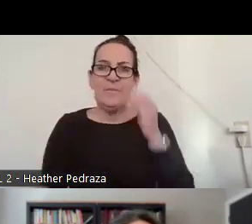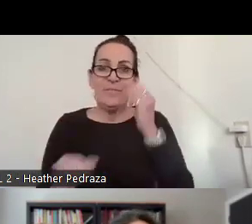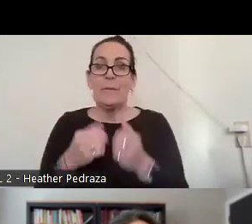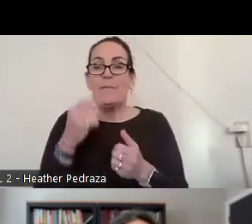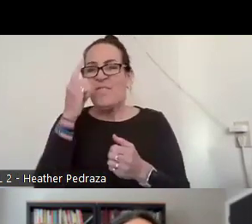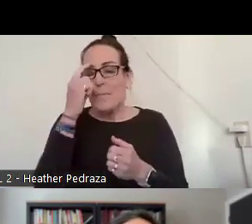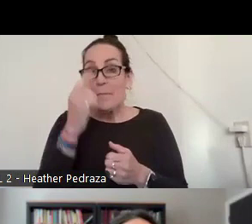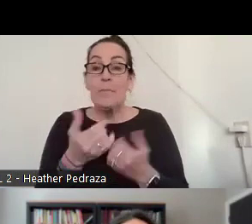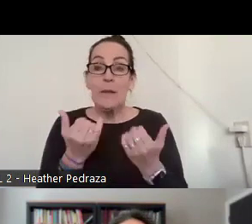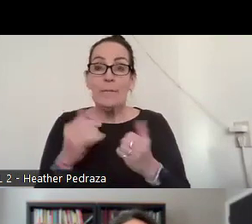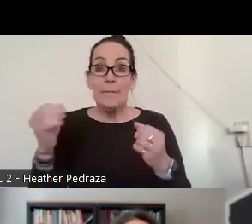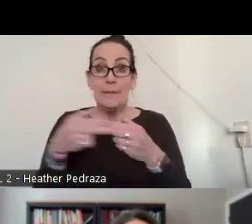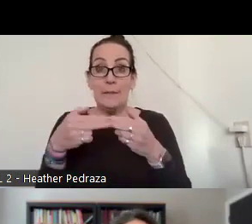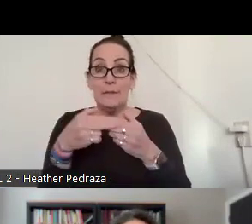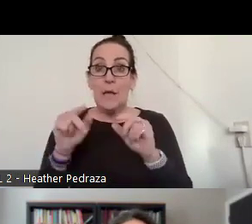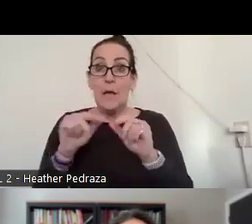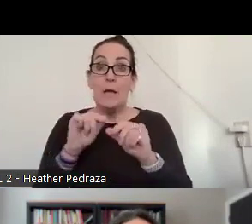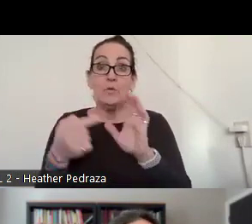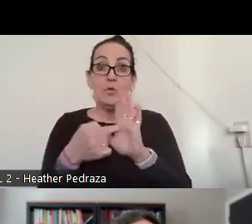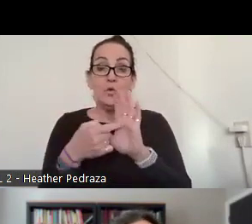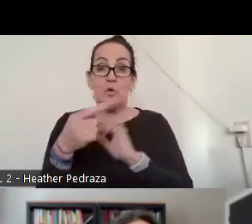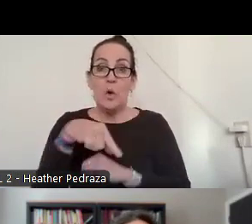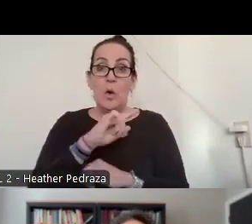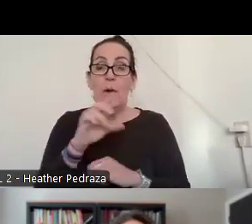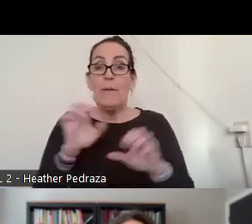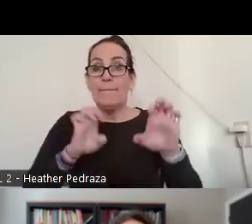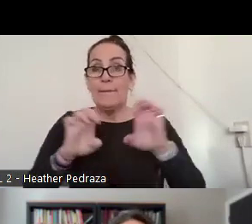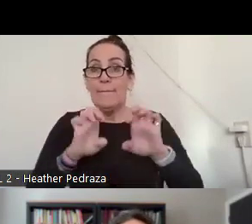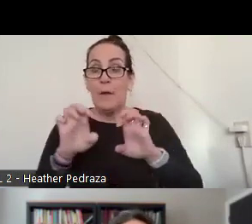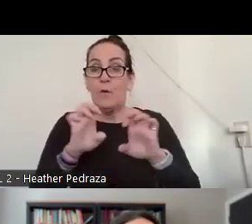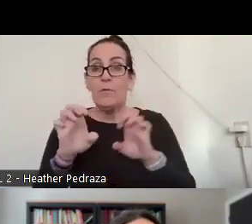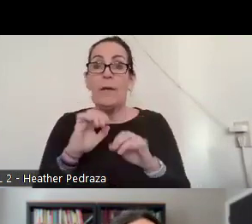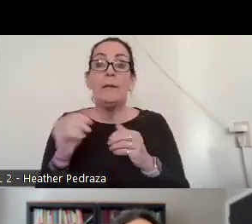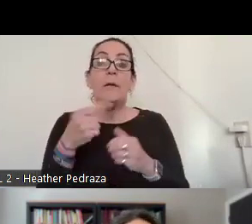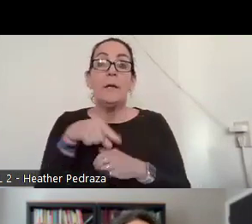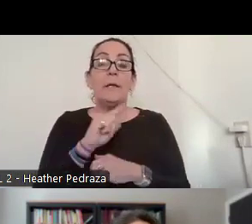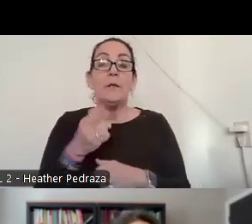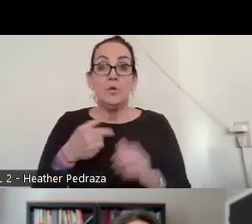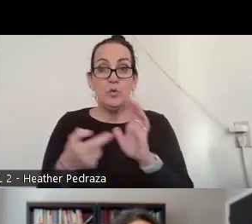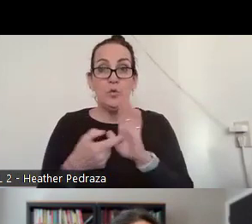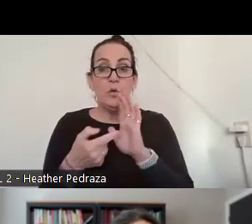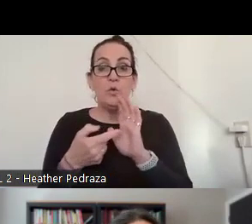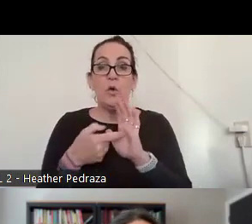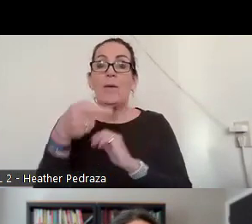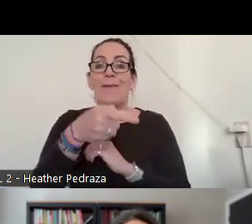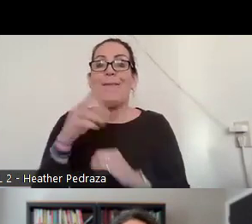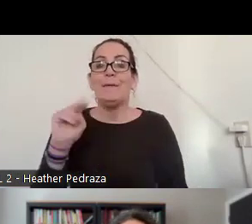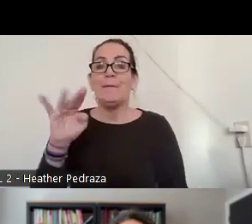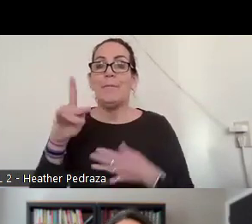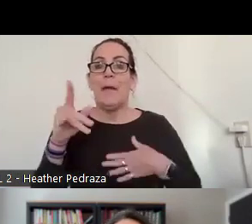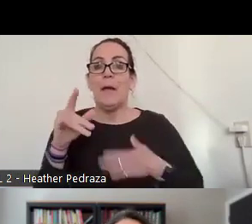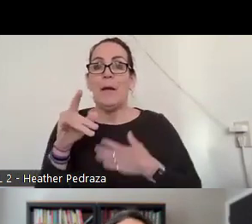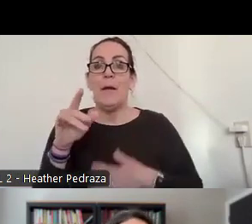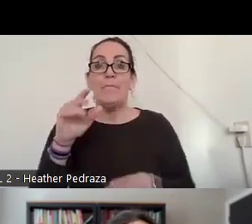So this slide is showing what we will be evaluating, which, as Ross introduced, is the implementation of the Master Plan for Aging.